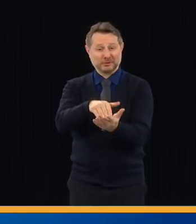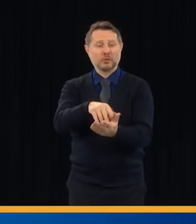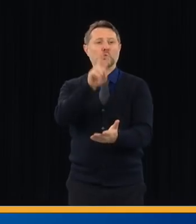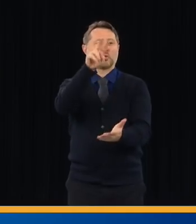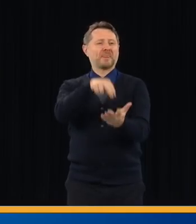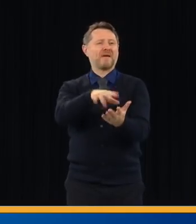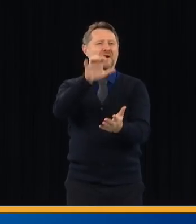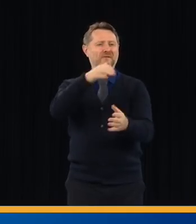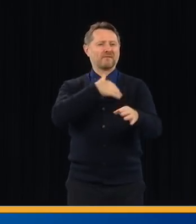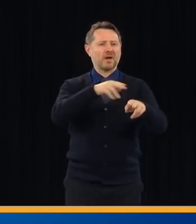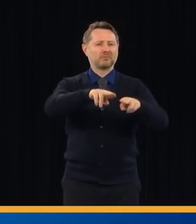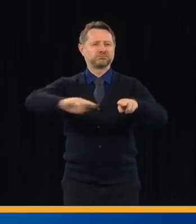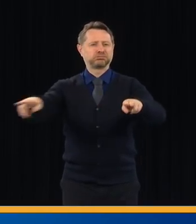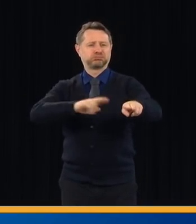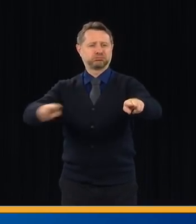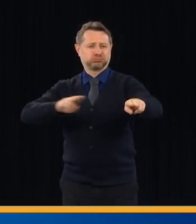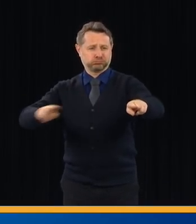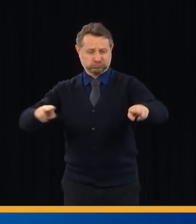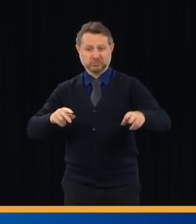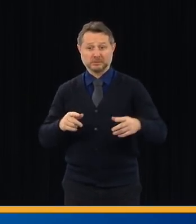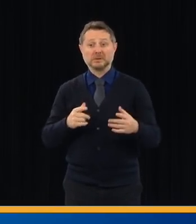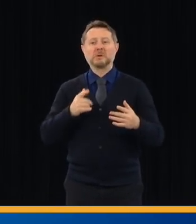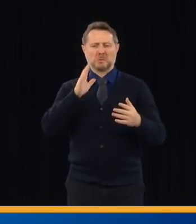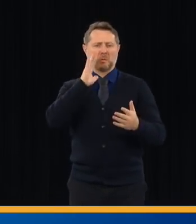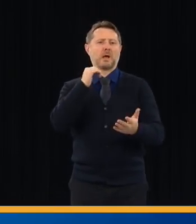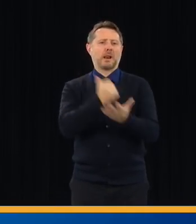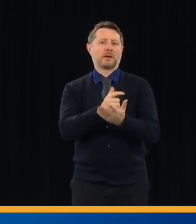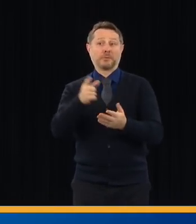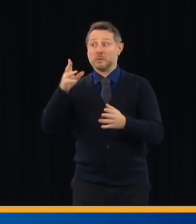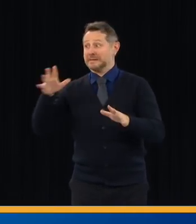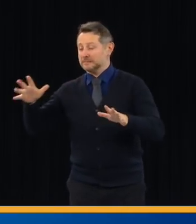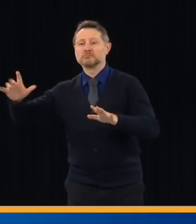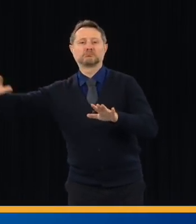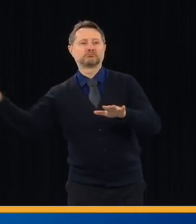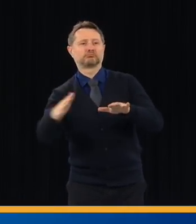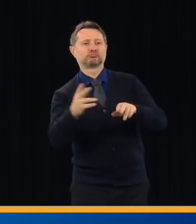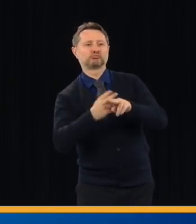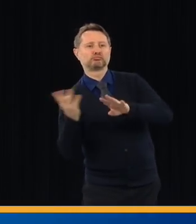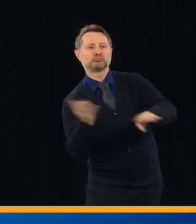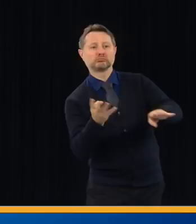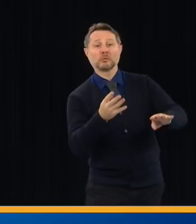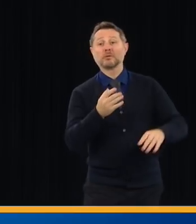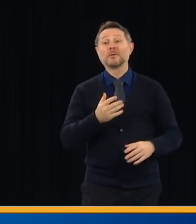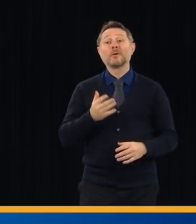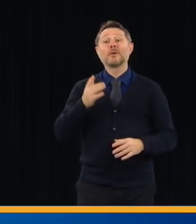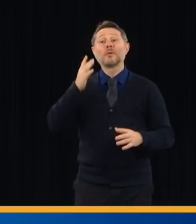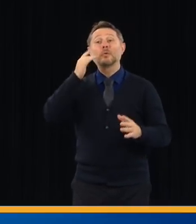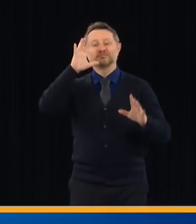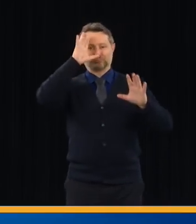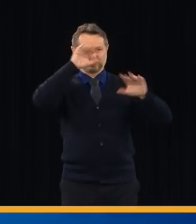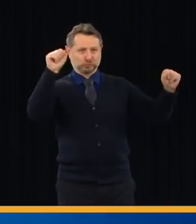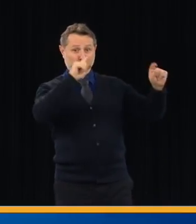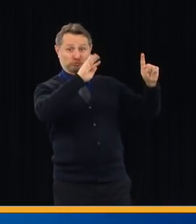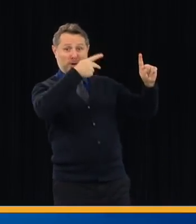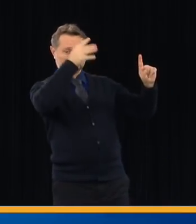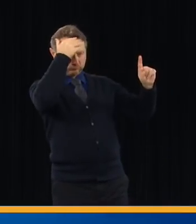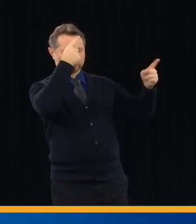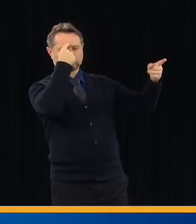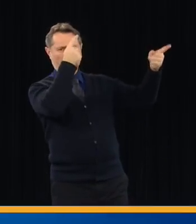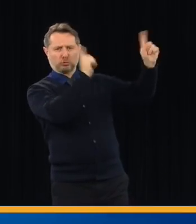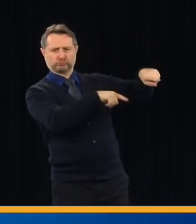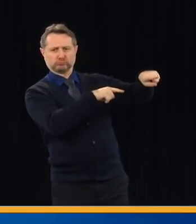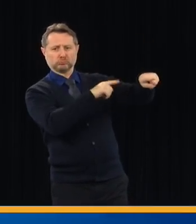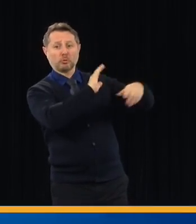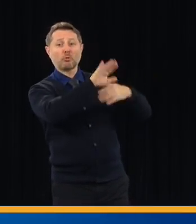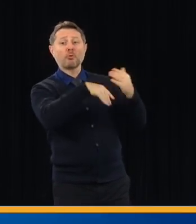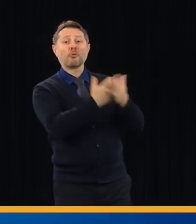make a major difference. That has to work. The White House agreed to make that a COVID-positive